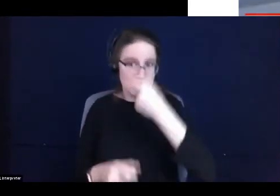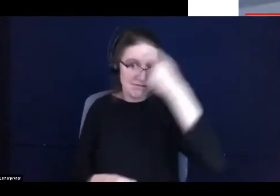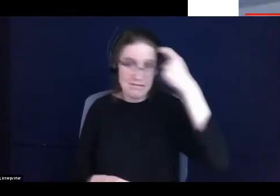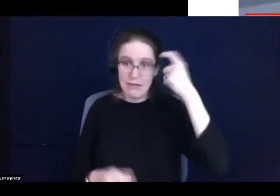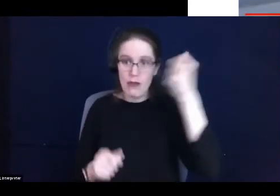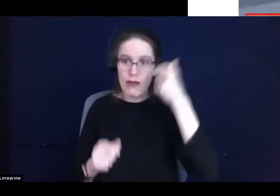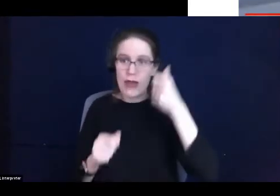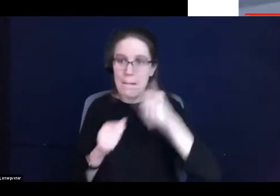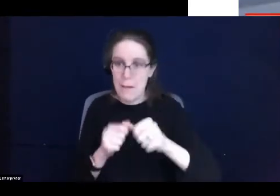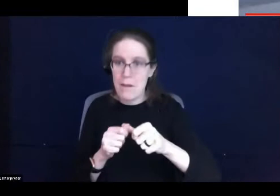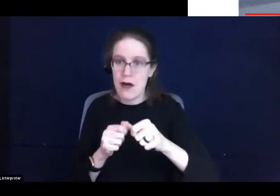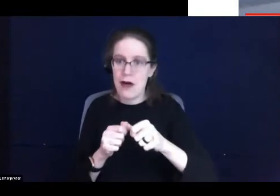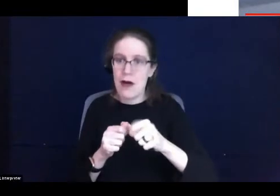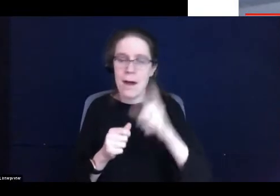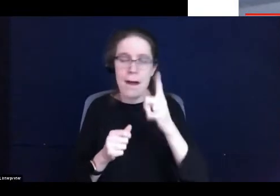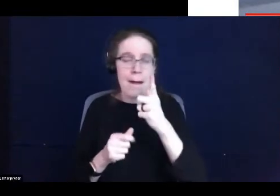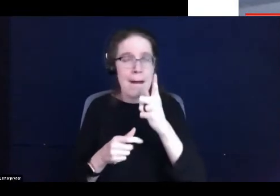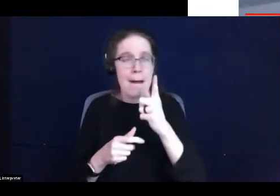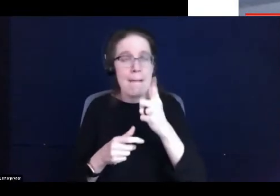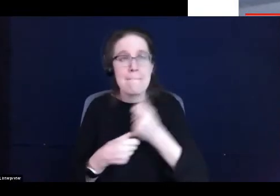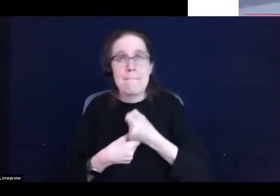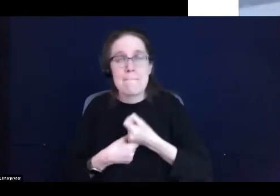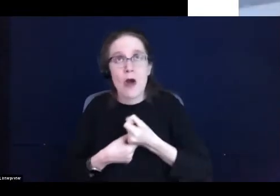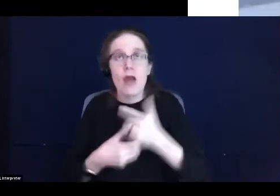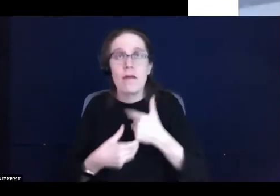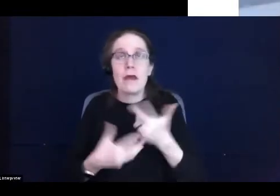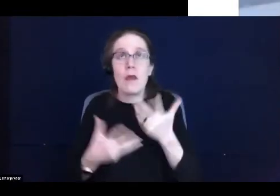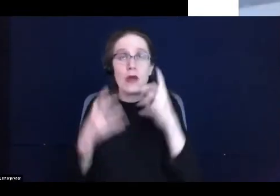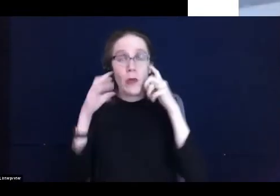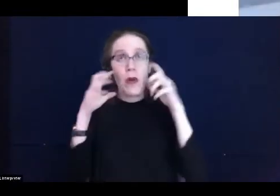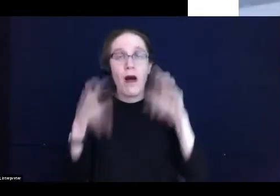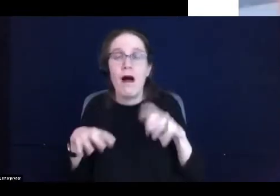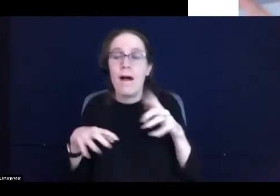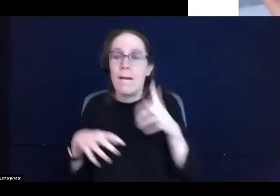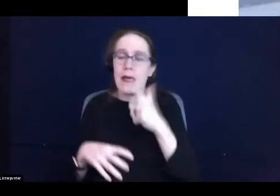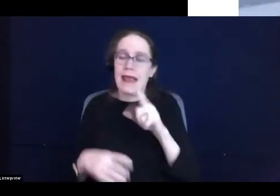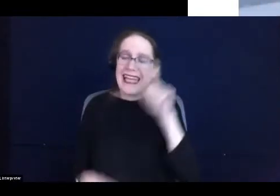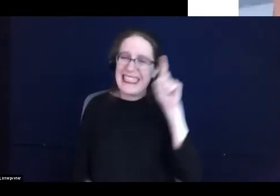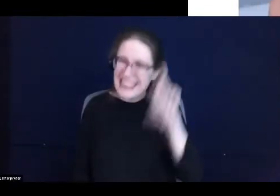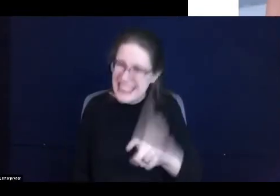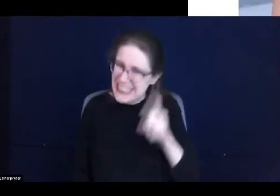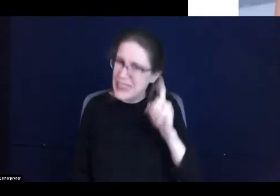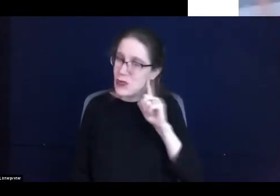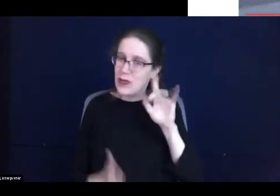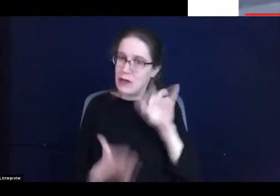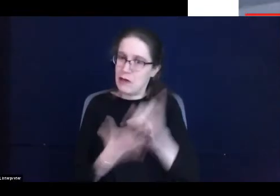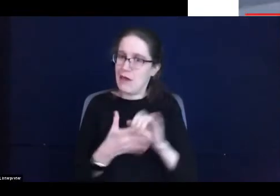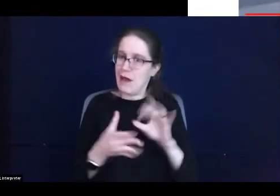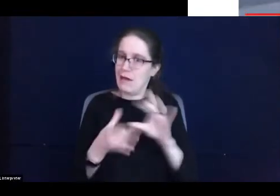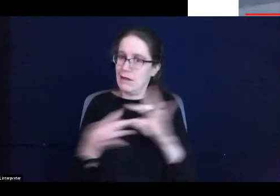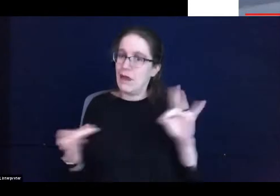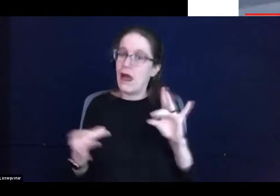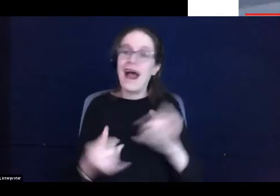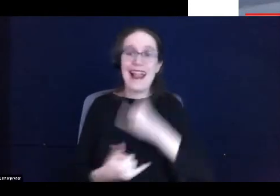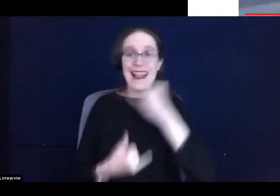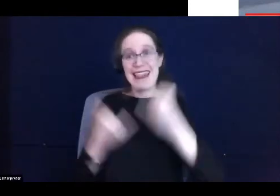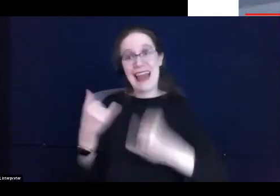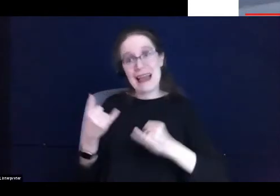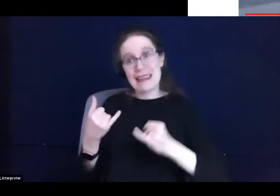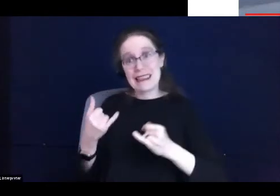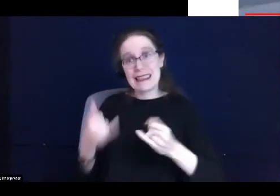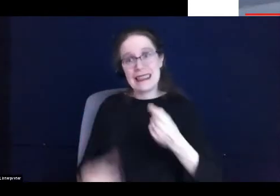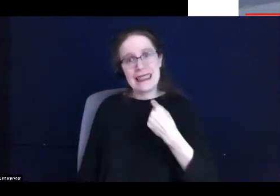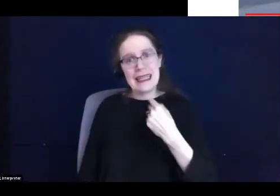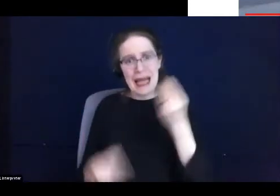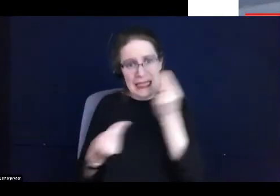to sob, because I so desperately needed to hear those words. And then lastly, tell them that you're not going anywhere.